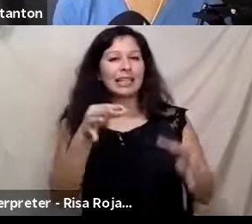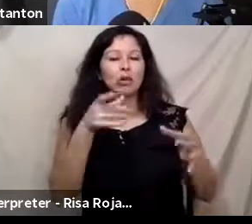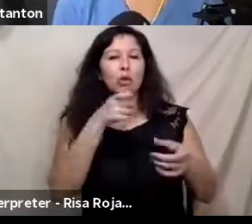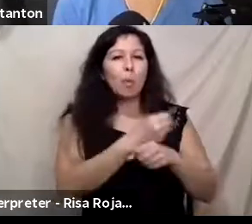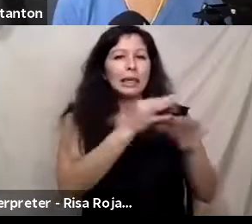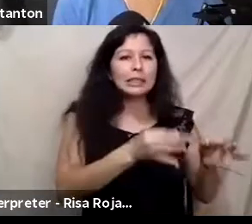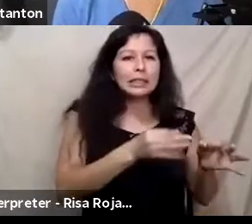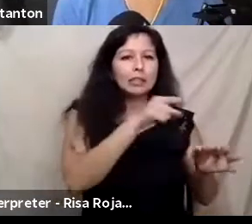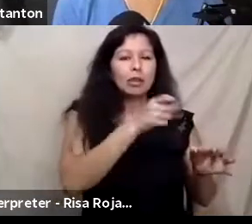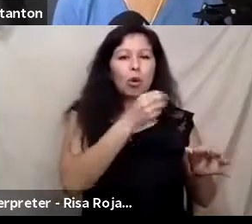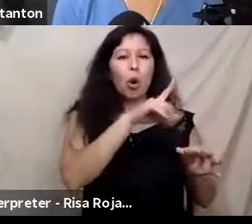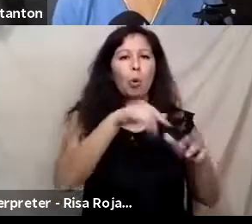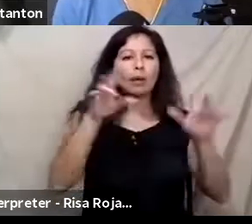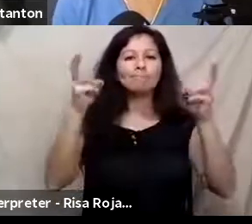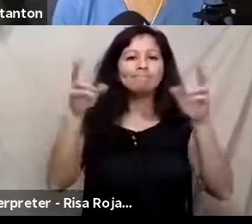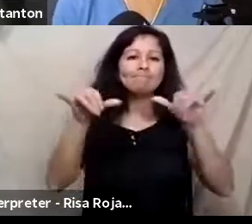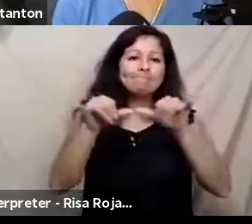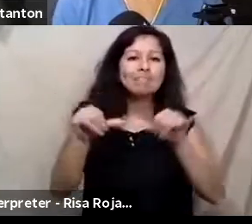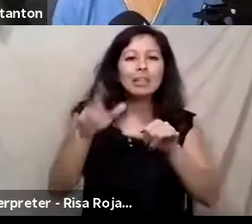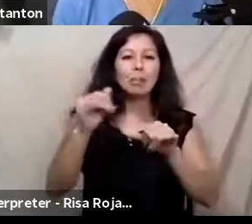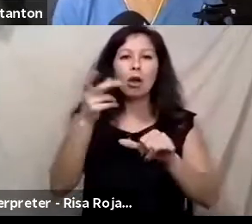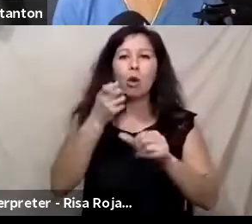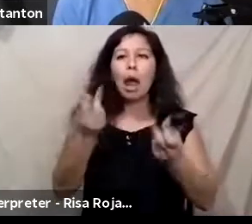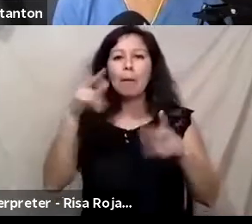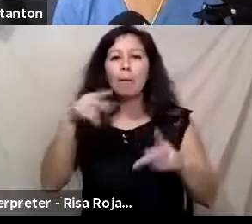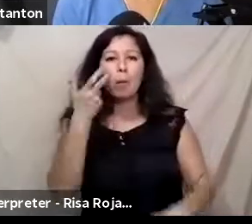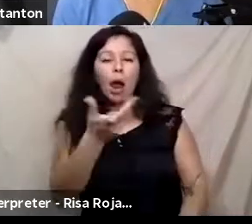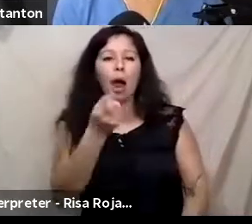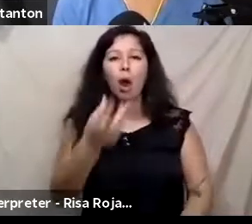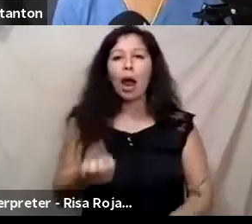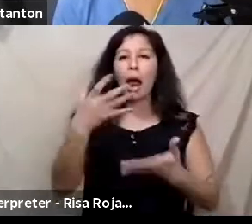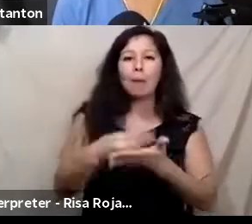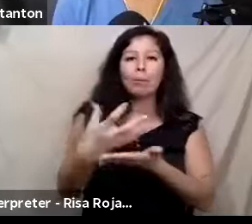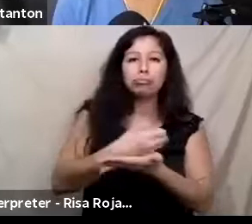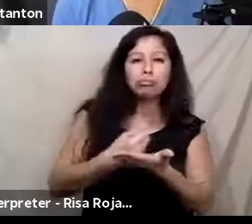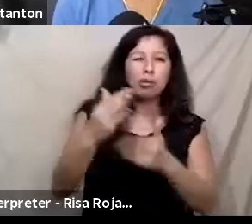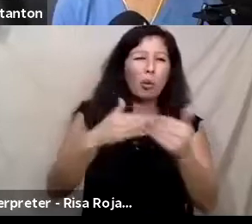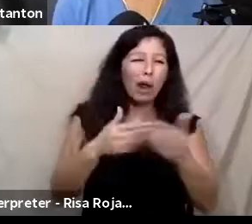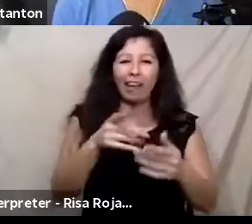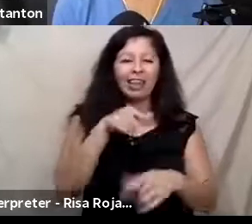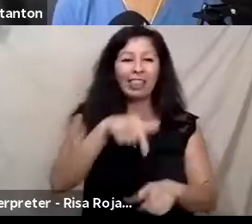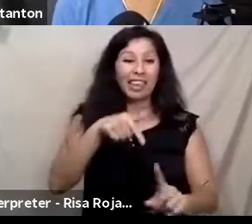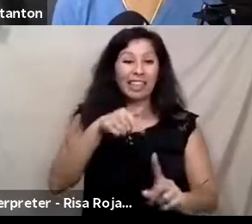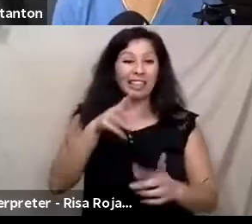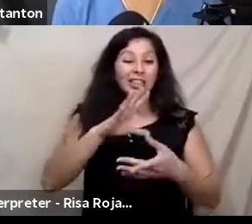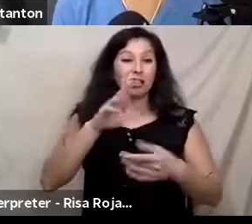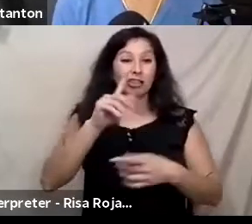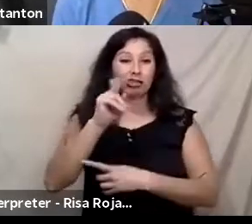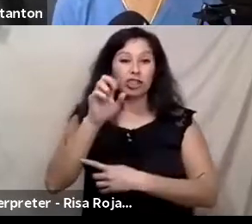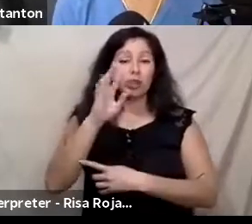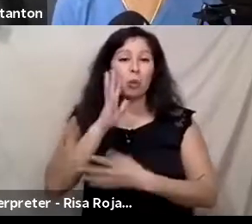makers, or when they measure it by viewers or money made or whatever, this will be a success story, and it'll create